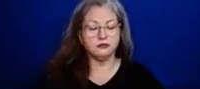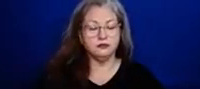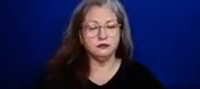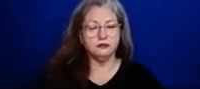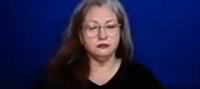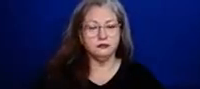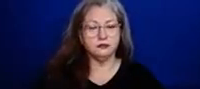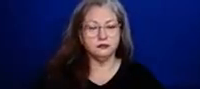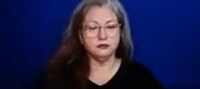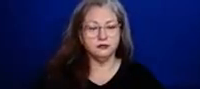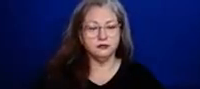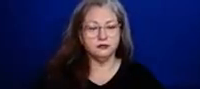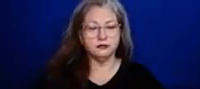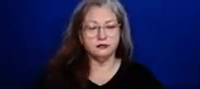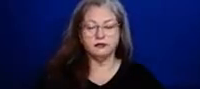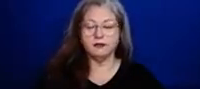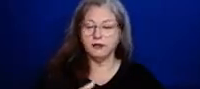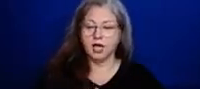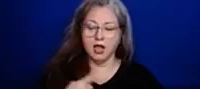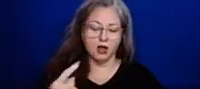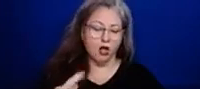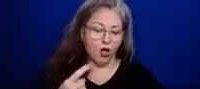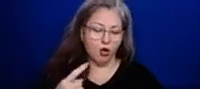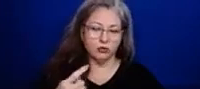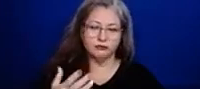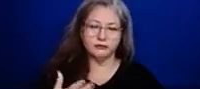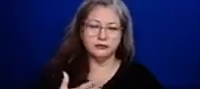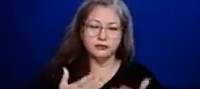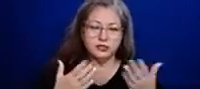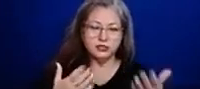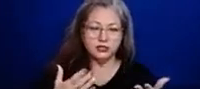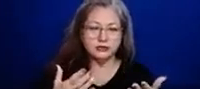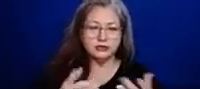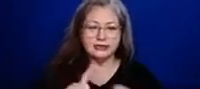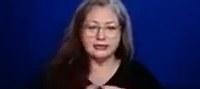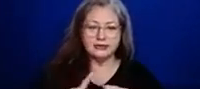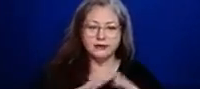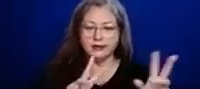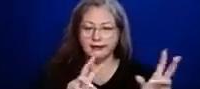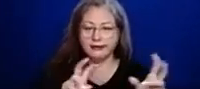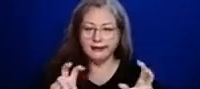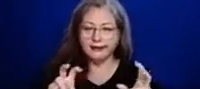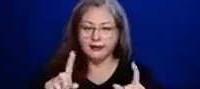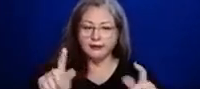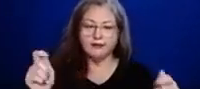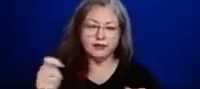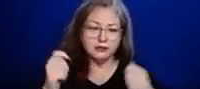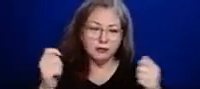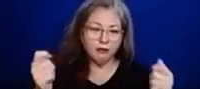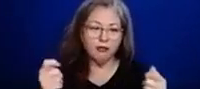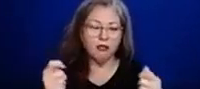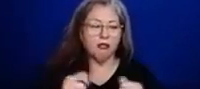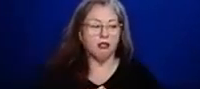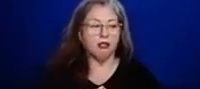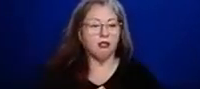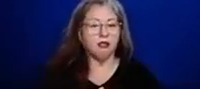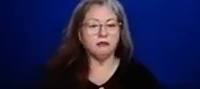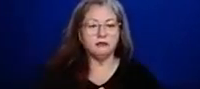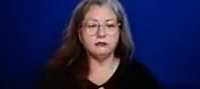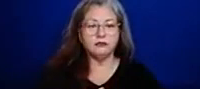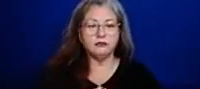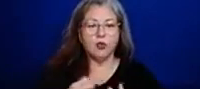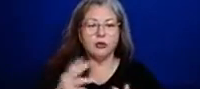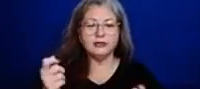I have been always suggesting, you know, themes or festivals, or the celebration of